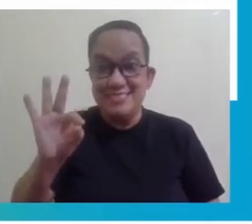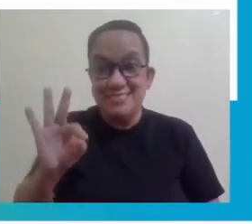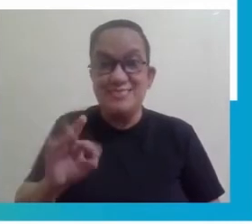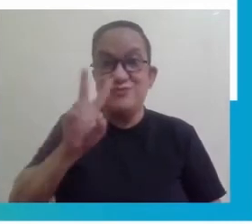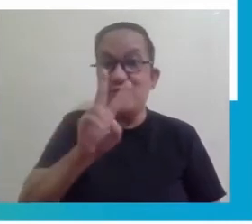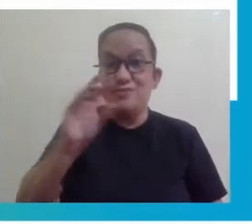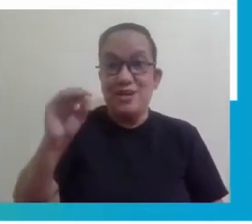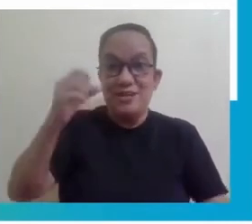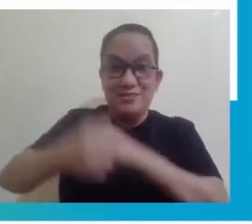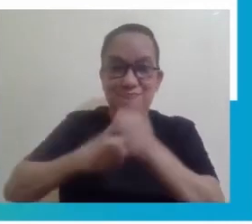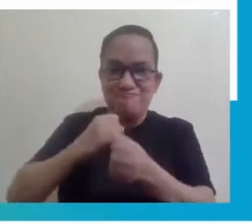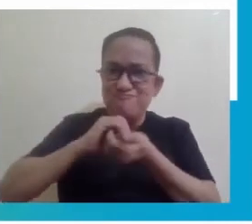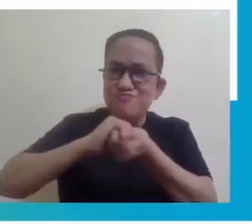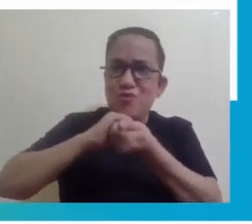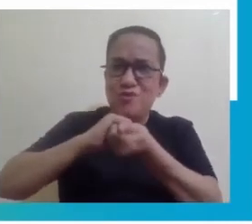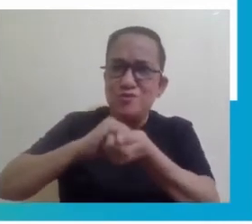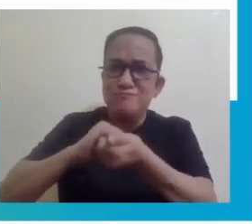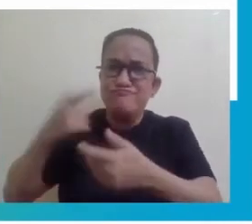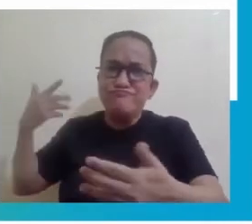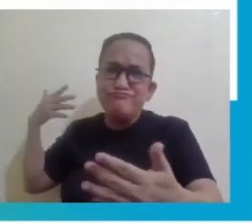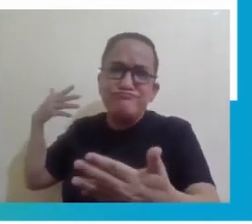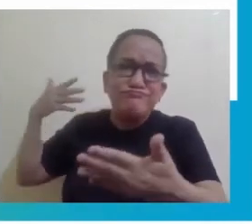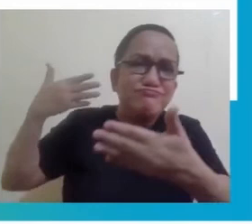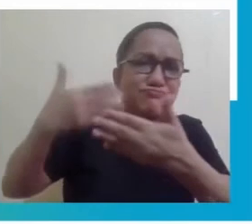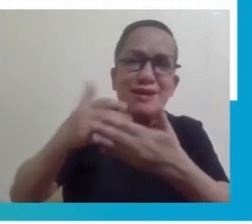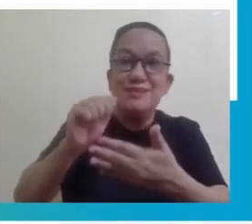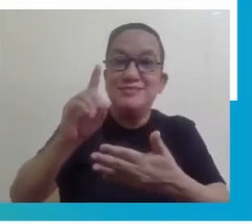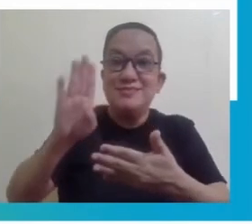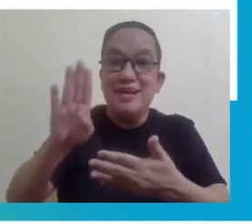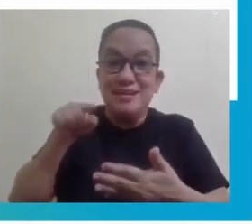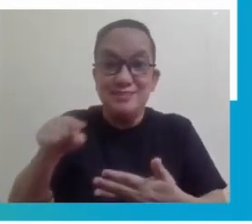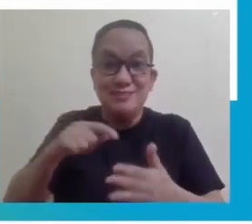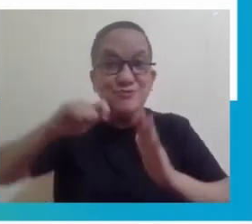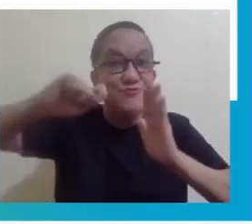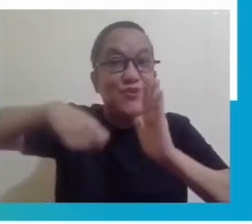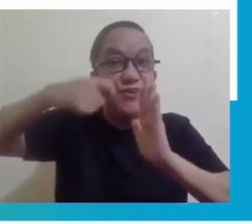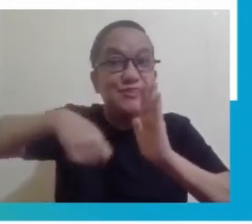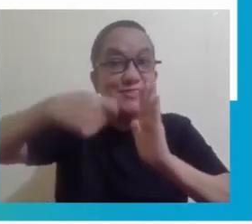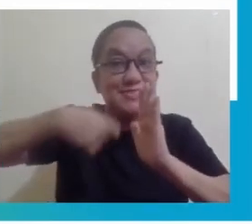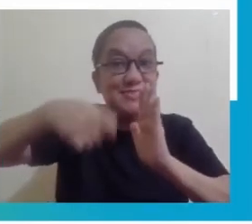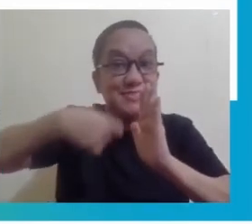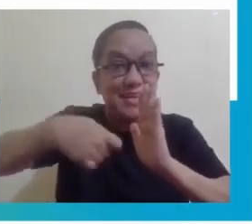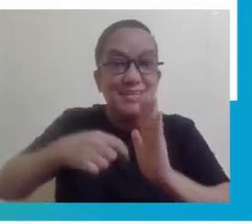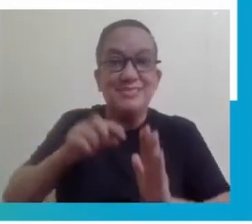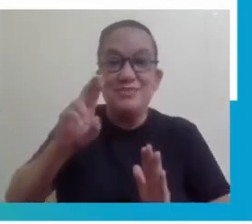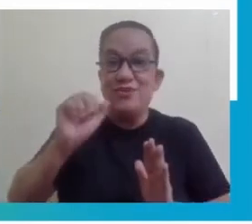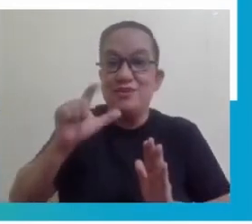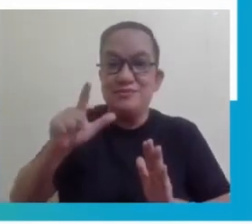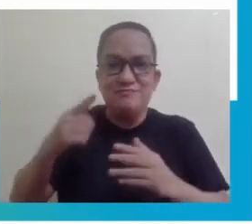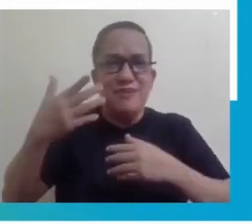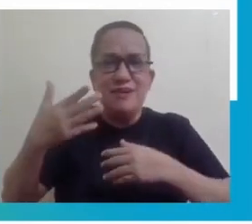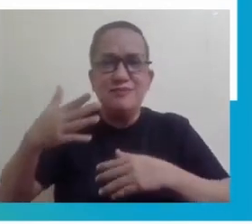from coral reef conservation to tracking environmental degradation across the region. And lately, we've